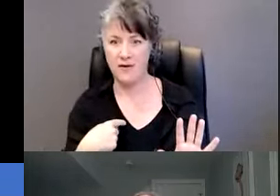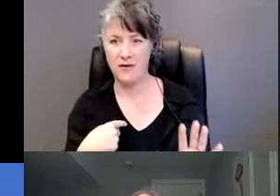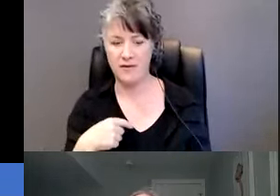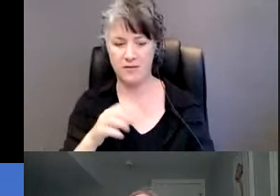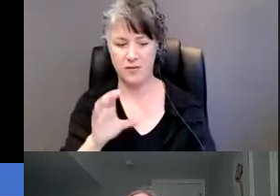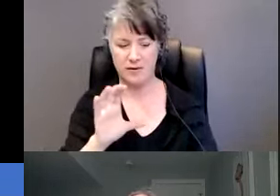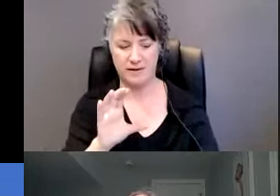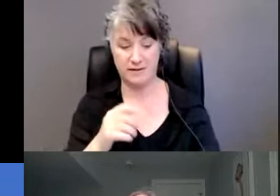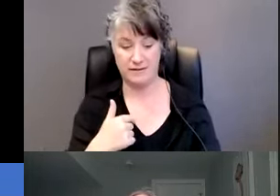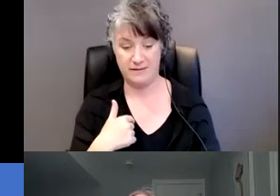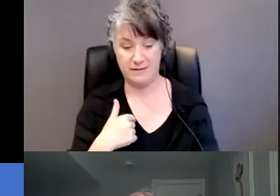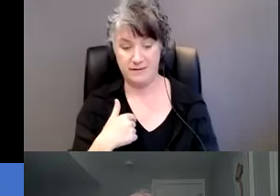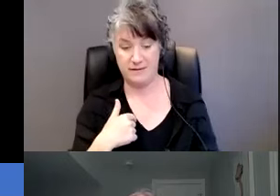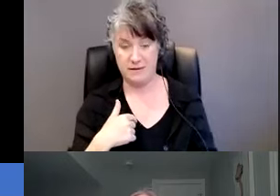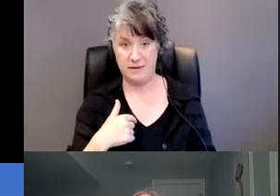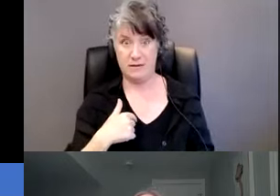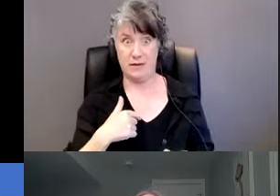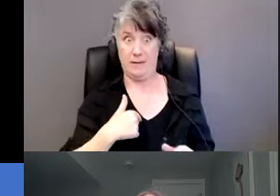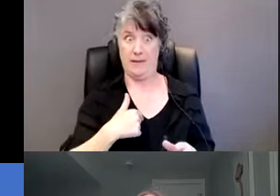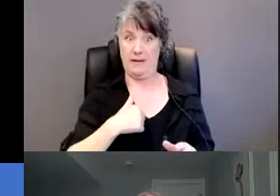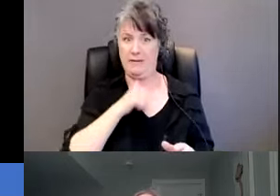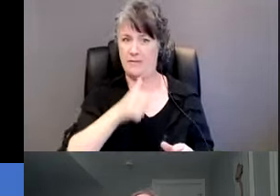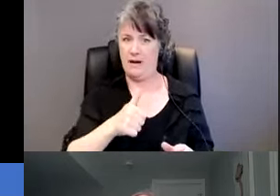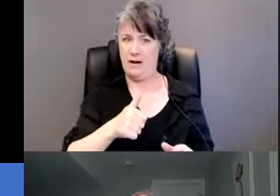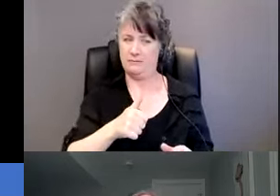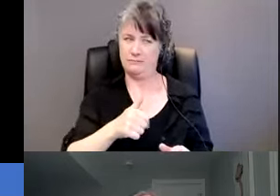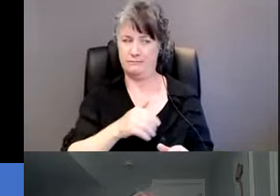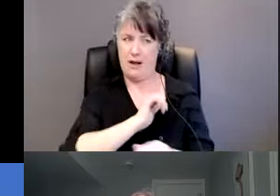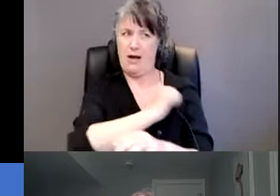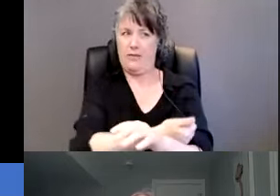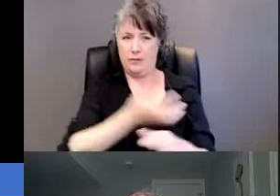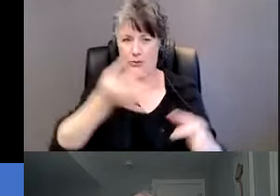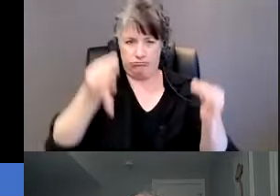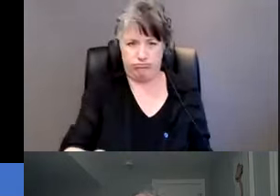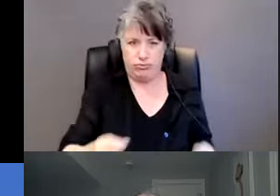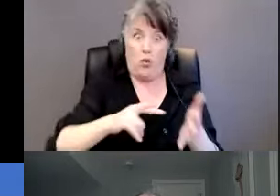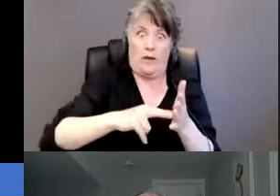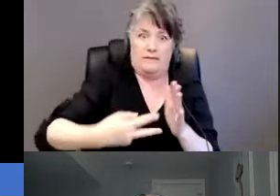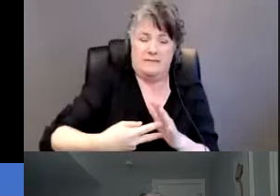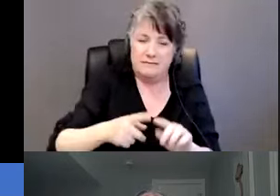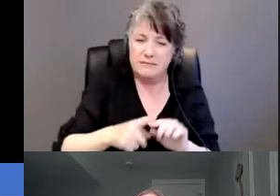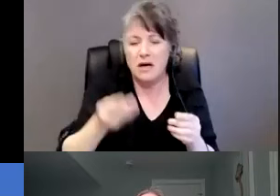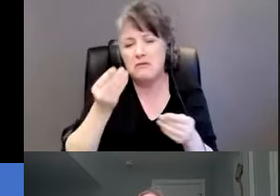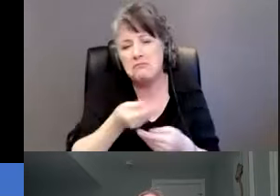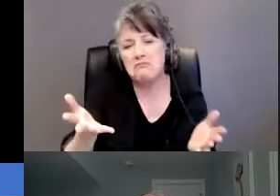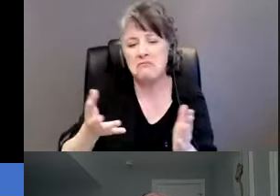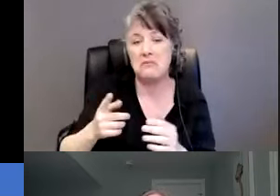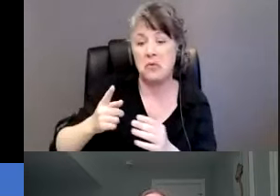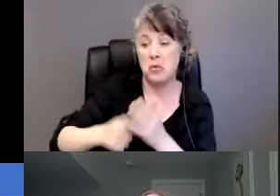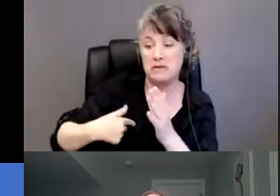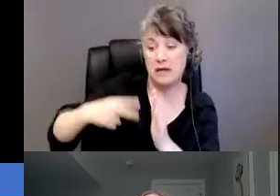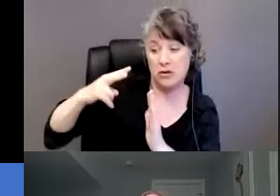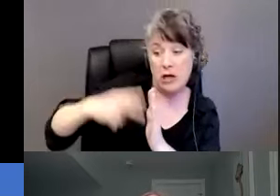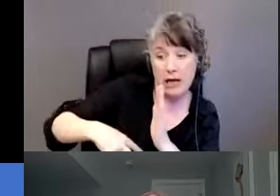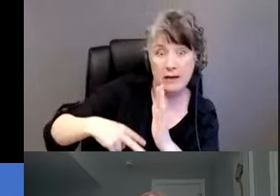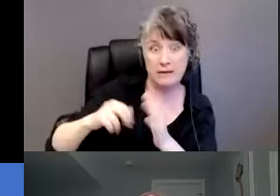to determine what the scores are. I can say, for an example, just based on the literature in my training,